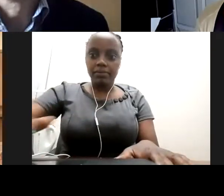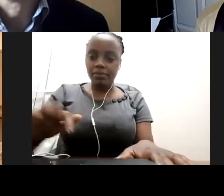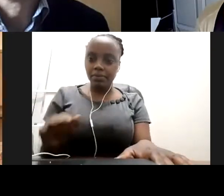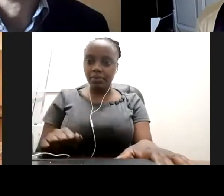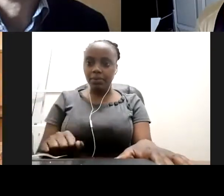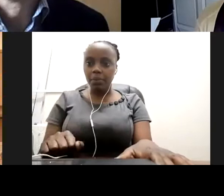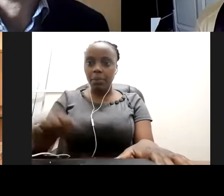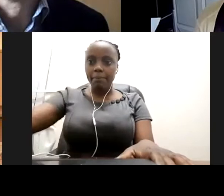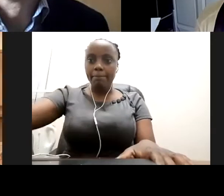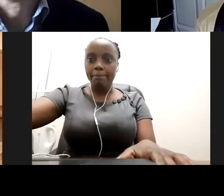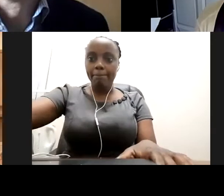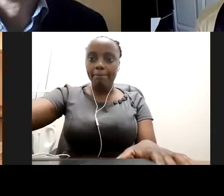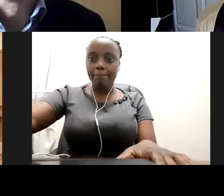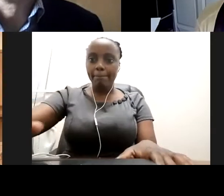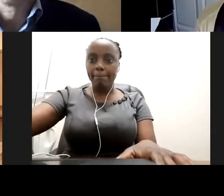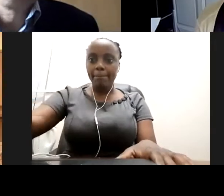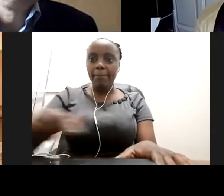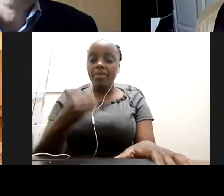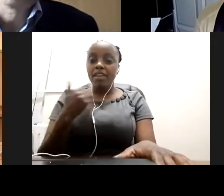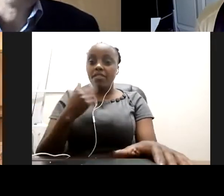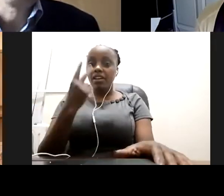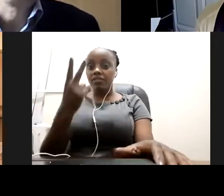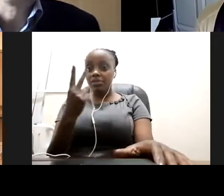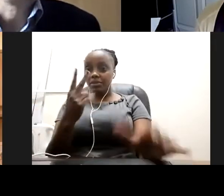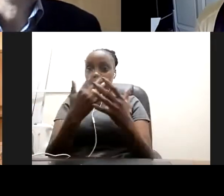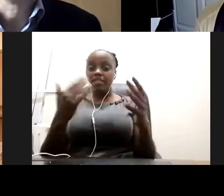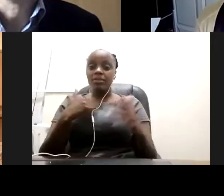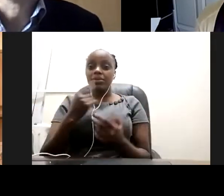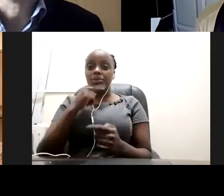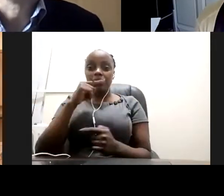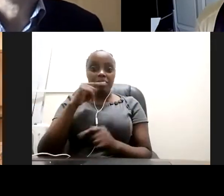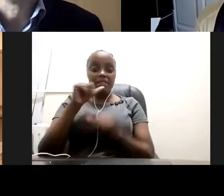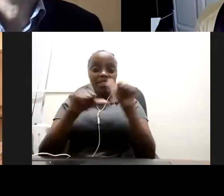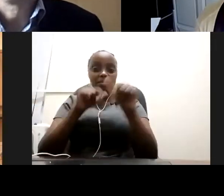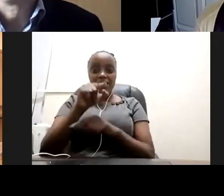take away from this webinar, particularly from your presentation, David, is